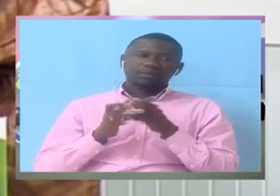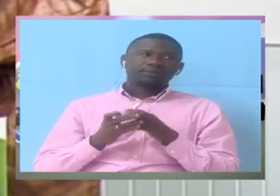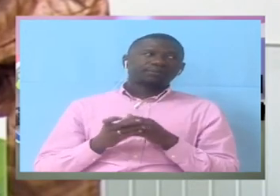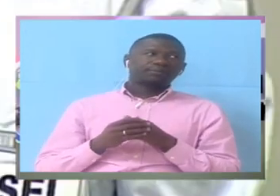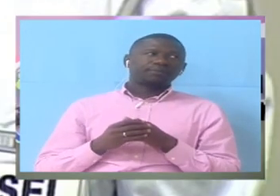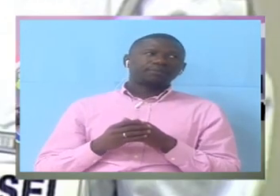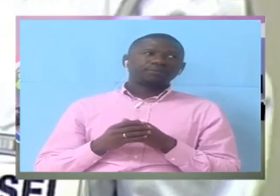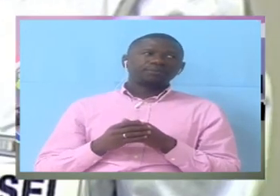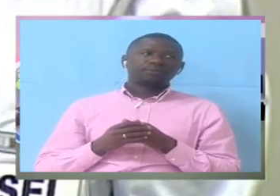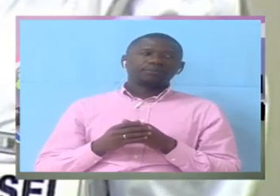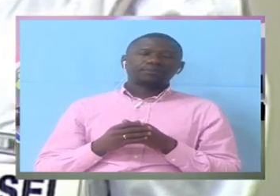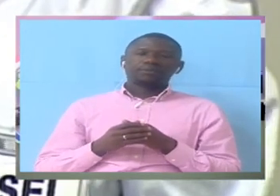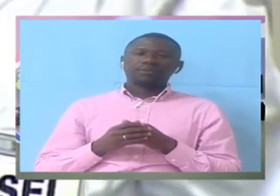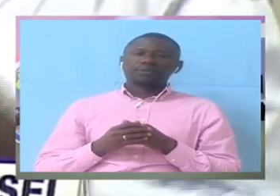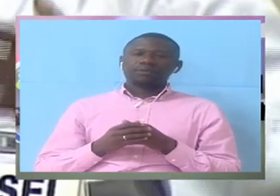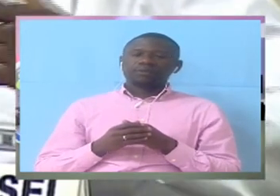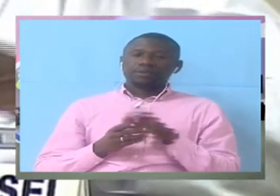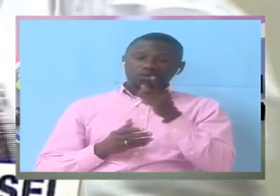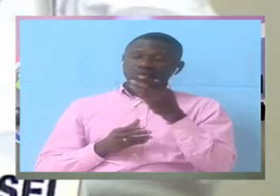So you escaped.